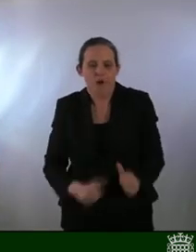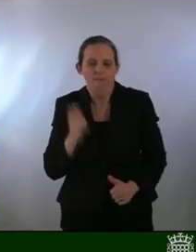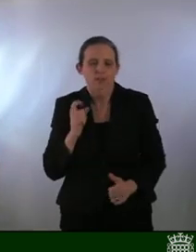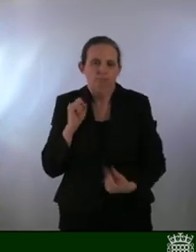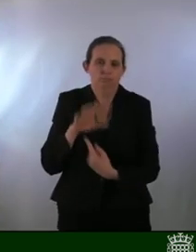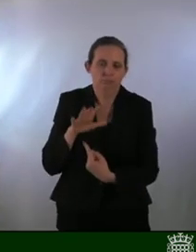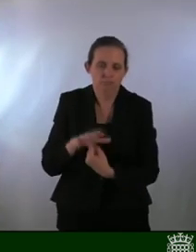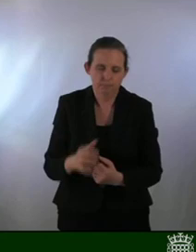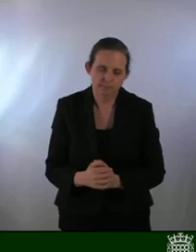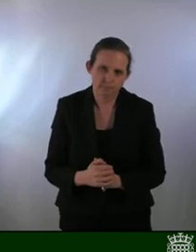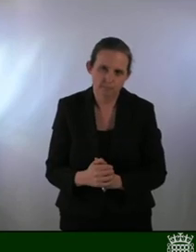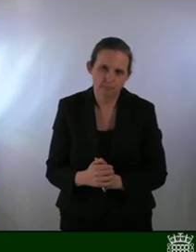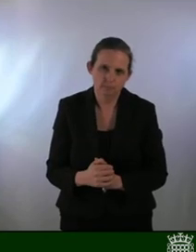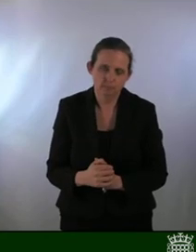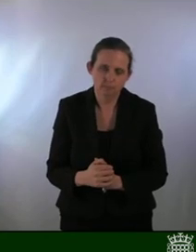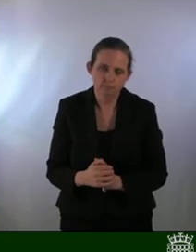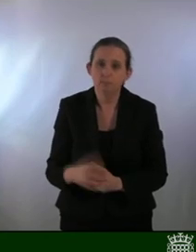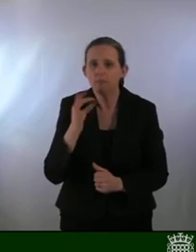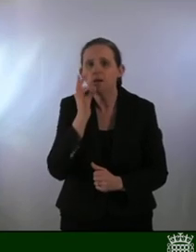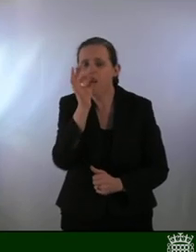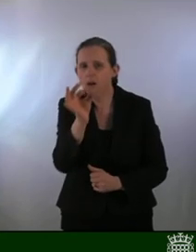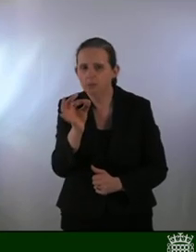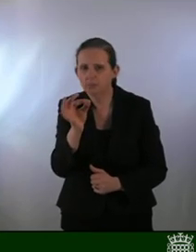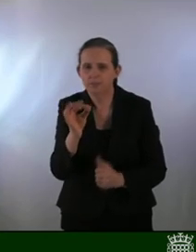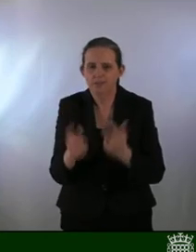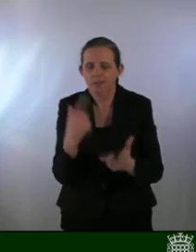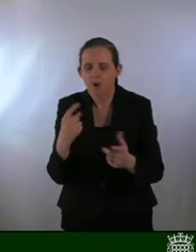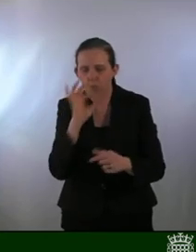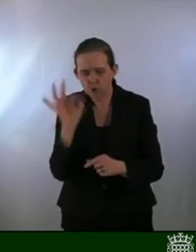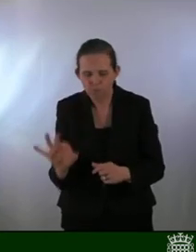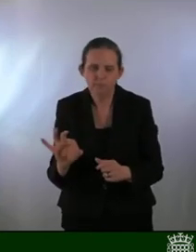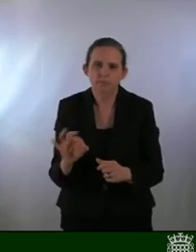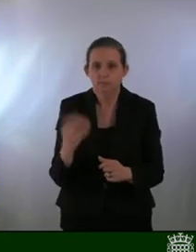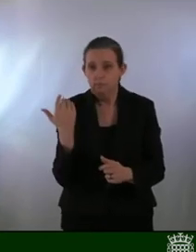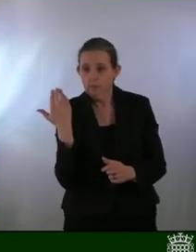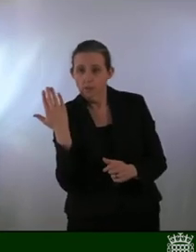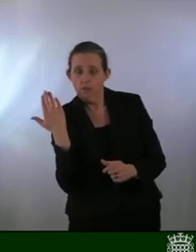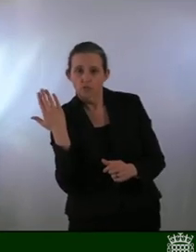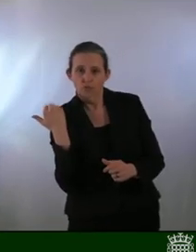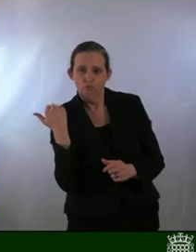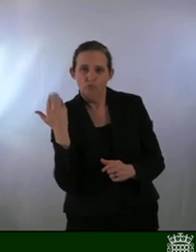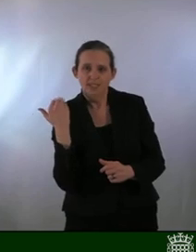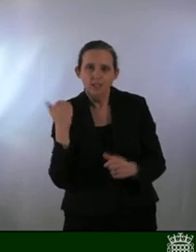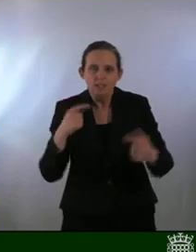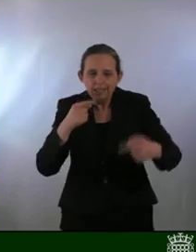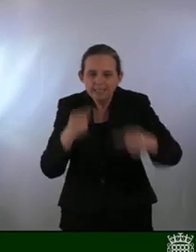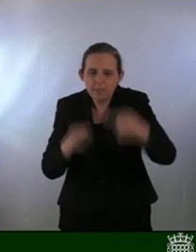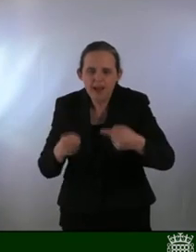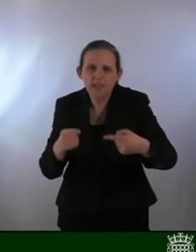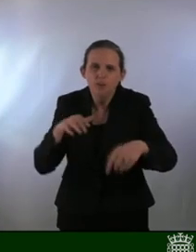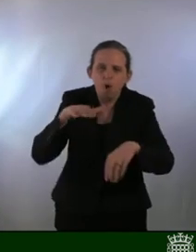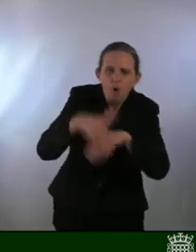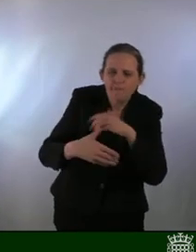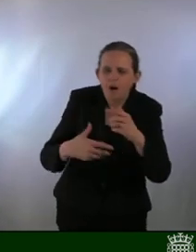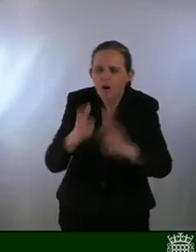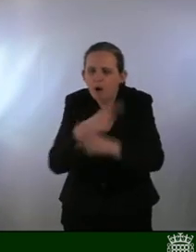I just press him on the controversy, if I may put it like that, of recent days with the debate about so-called herd immunity? The Secretary